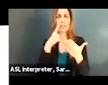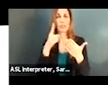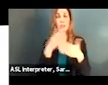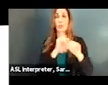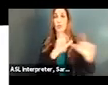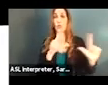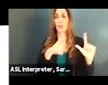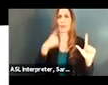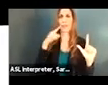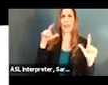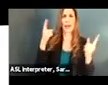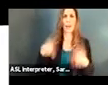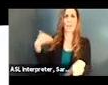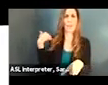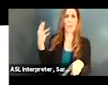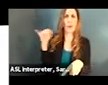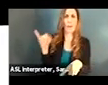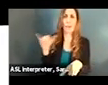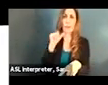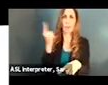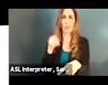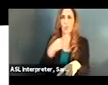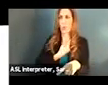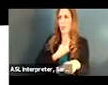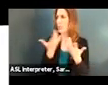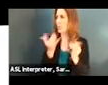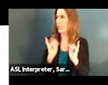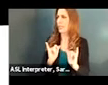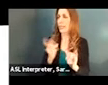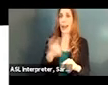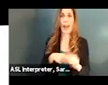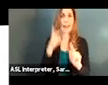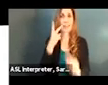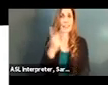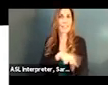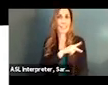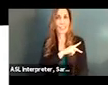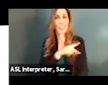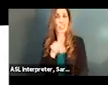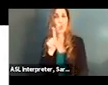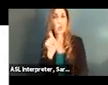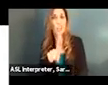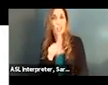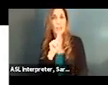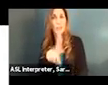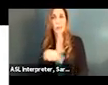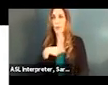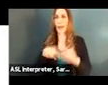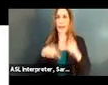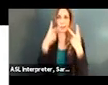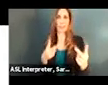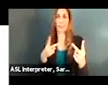another presentation. So that might not just be me. So I can't personally see the Q&A. If someone else can see it, they